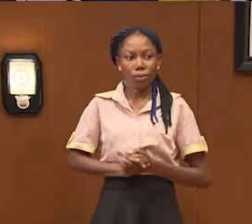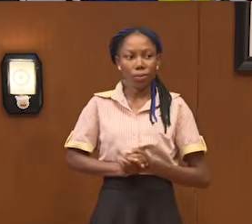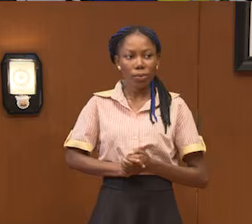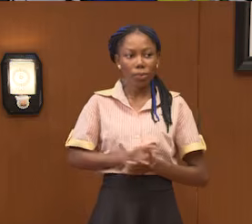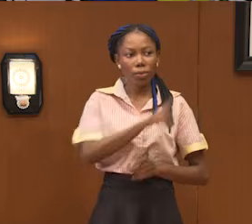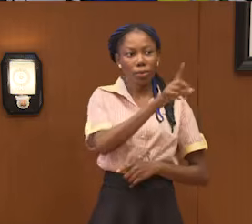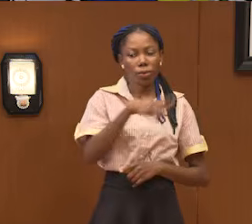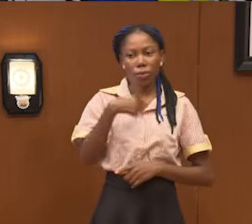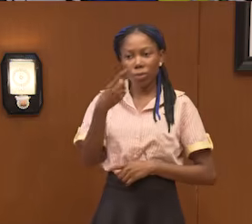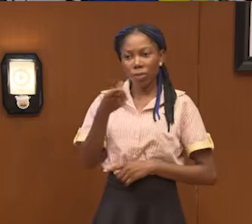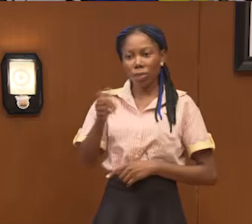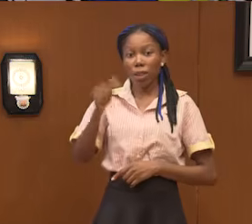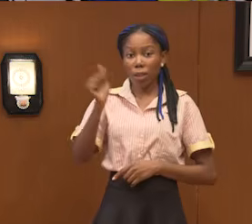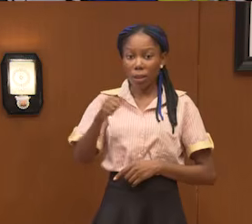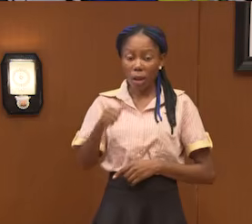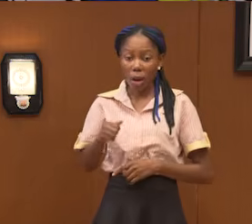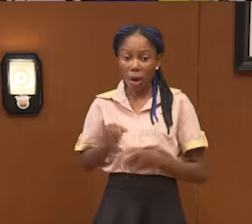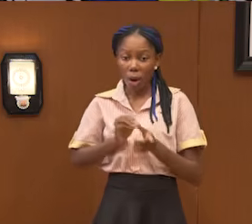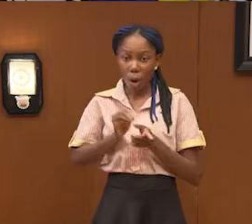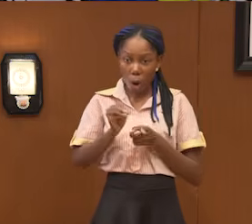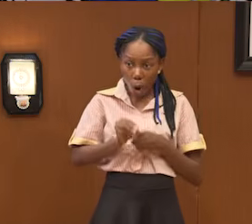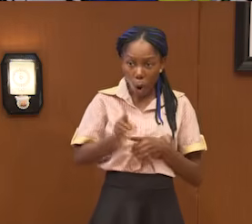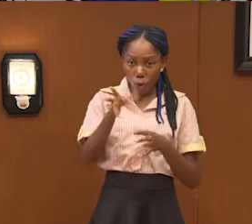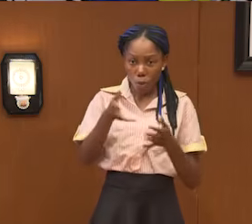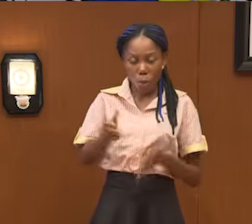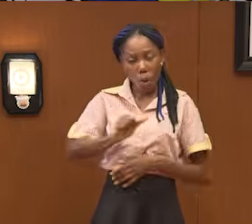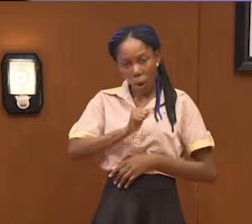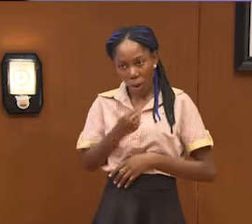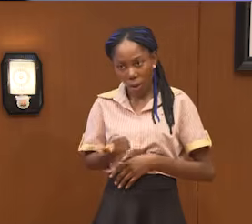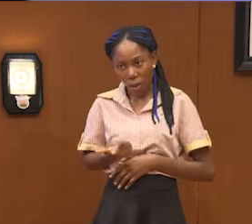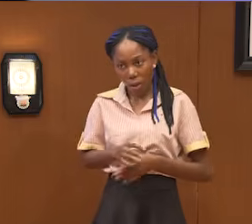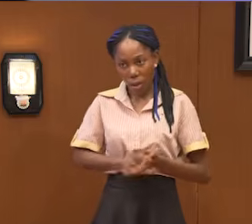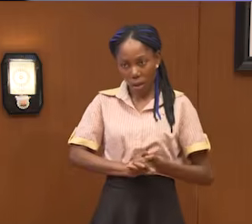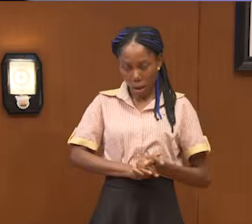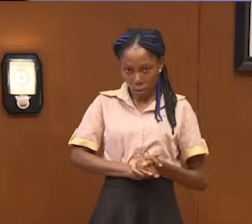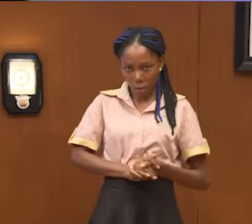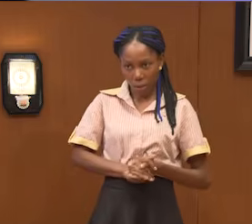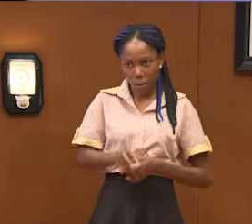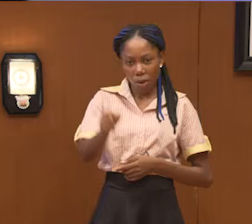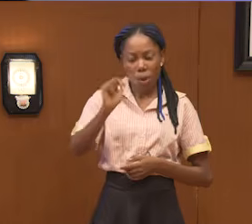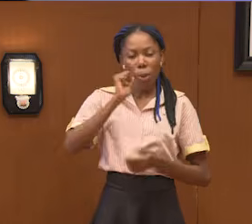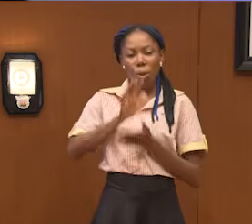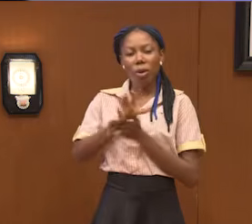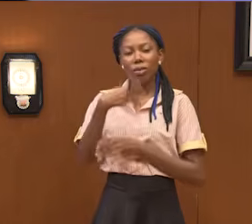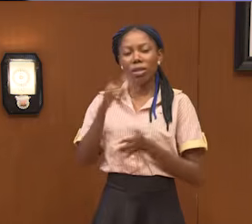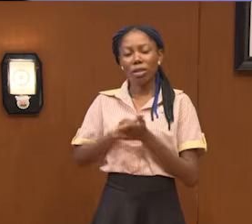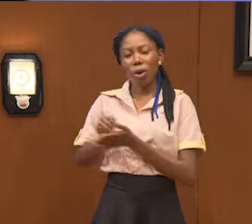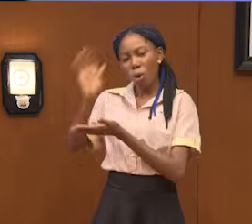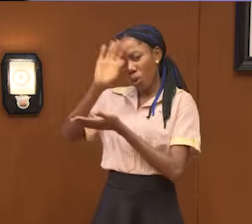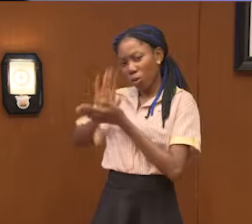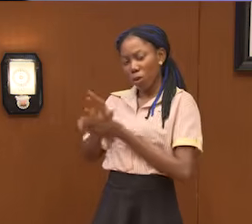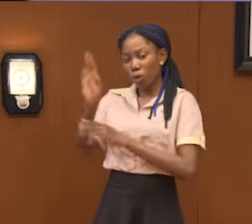Is that the problem you have? Or there is more to it than that? He used to beat me. That is my